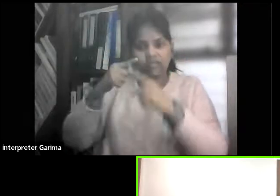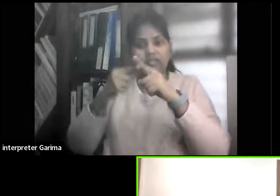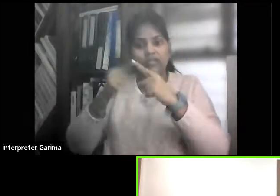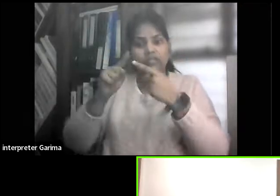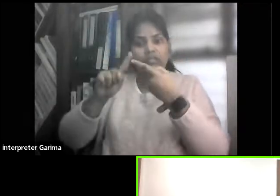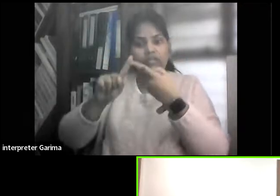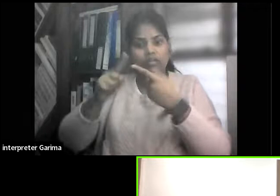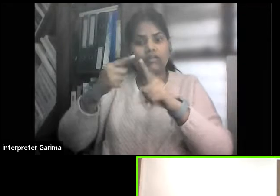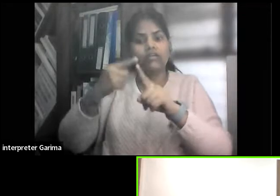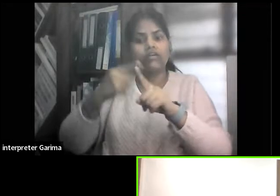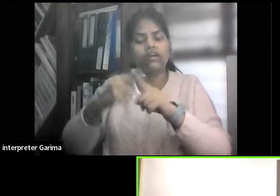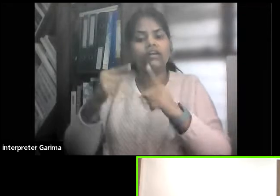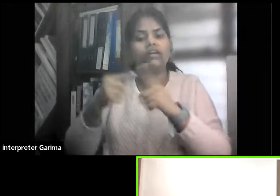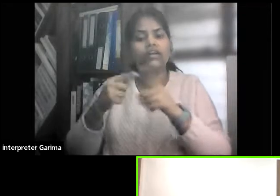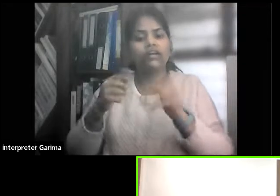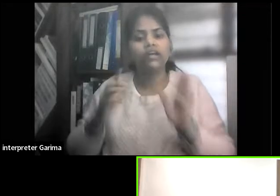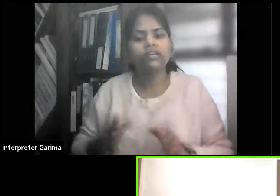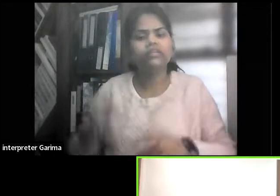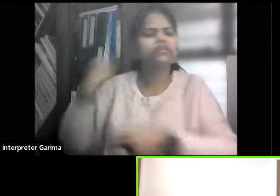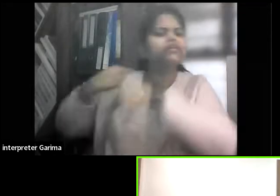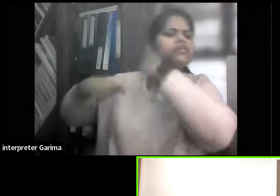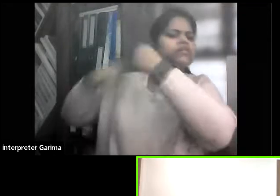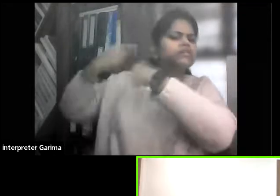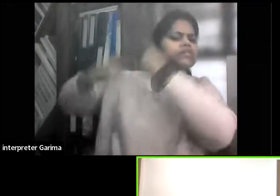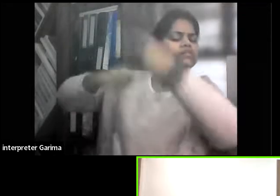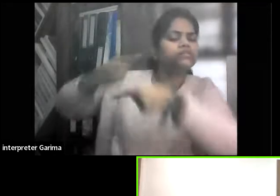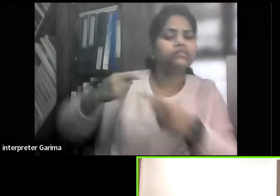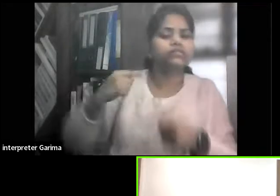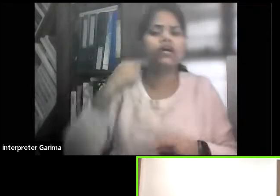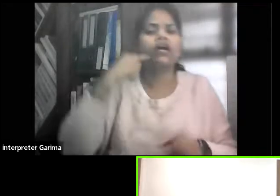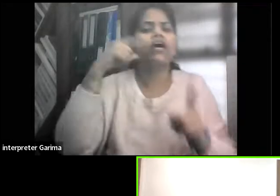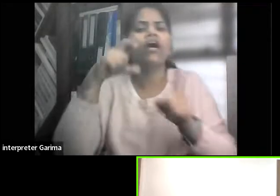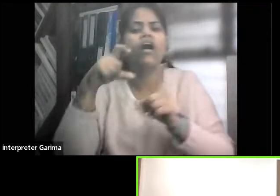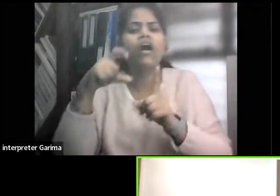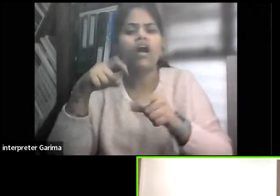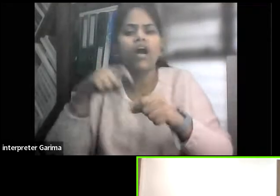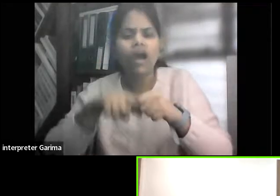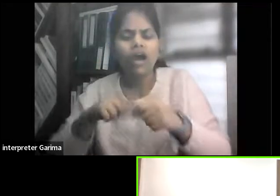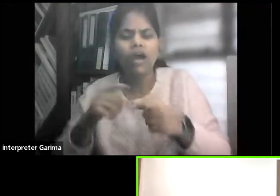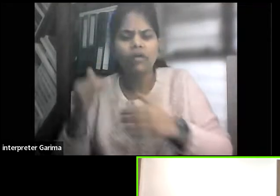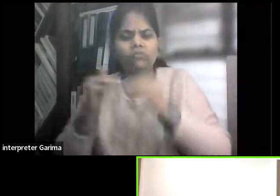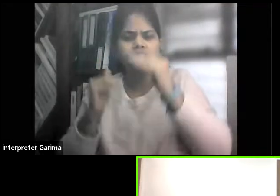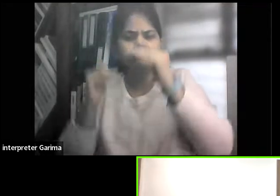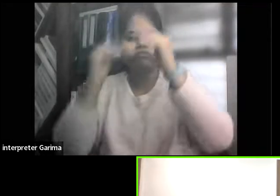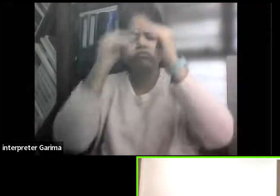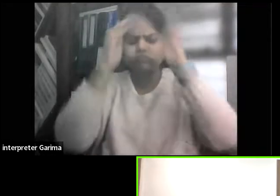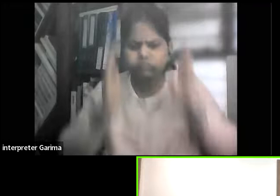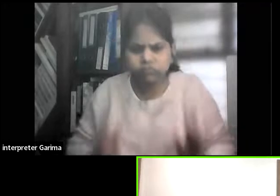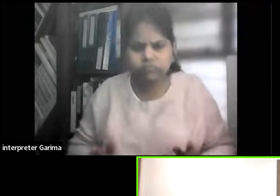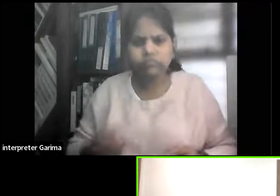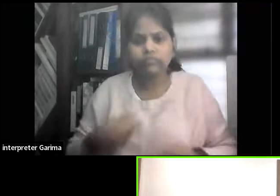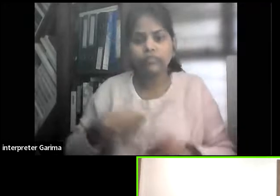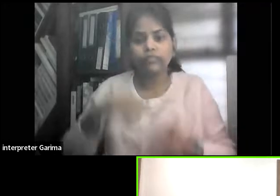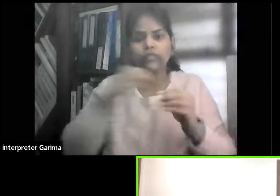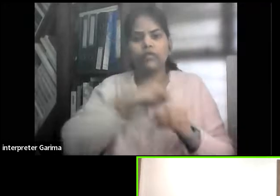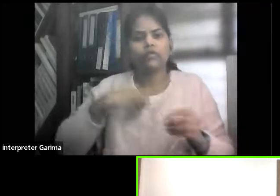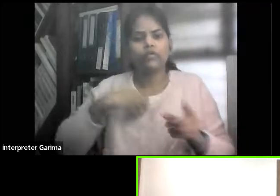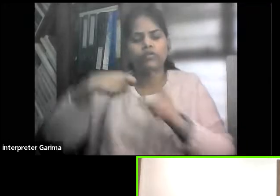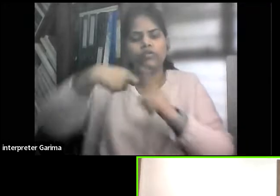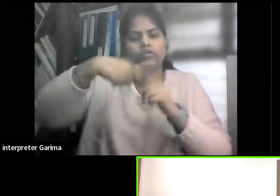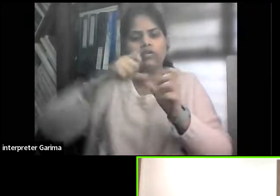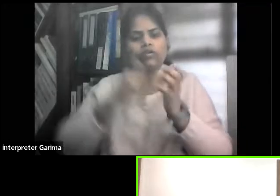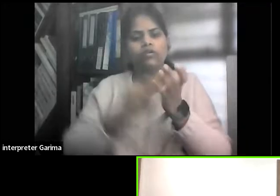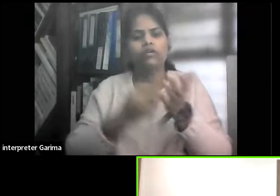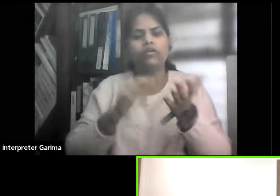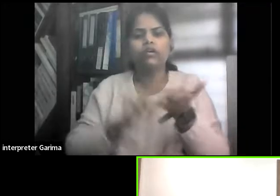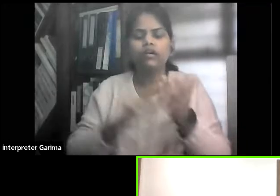and intellectual hierarchy and the impact it has had in shaping social views. Dr. Karna's work in this context is an extensive